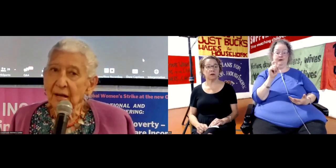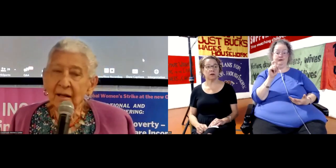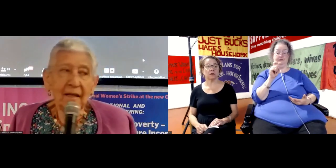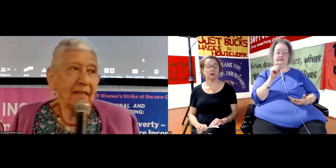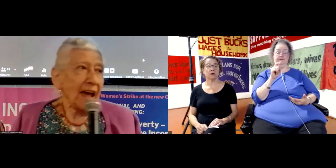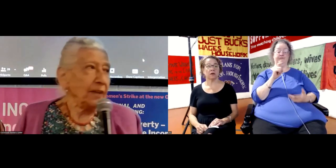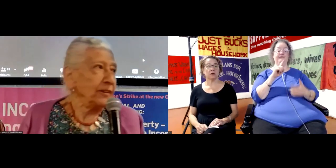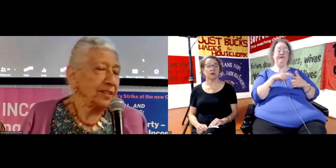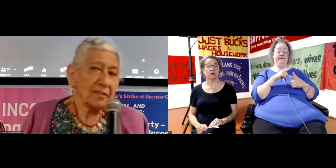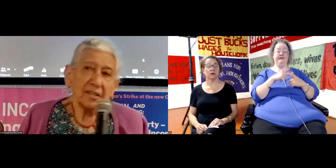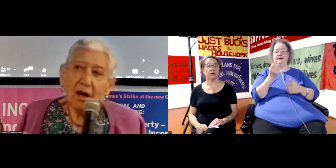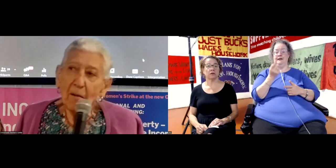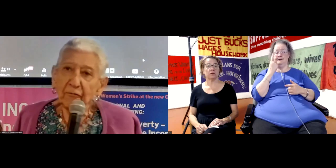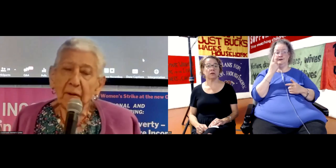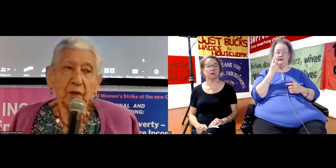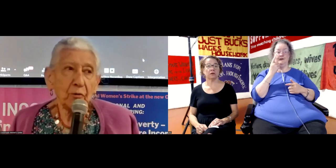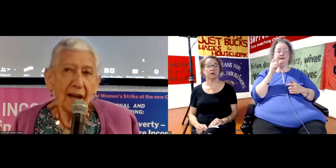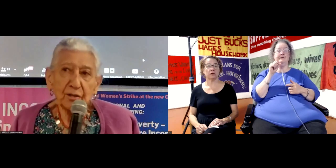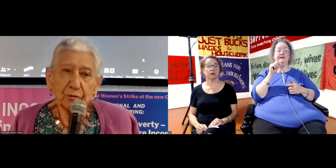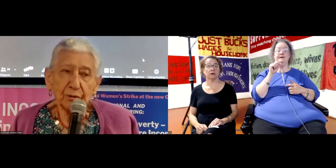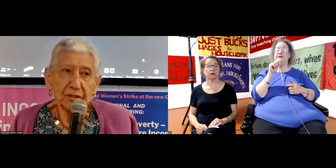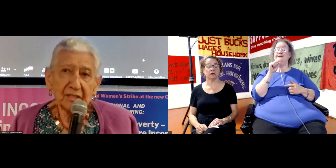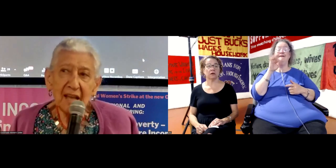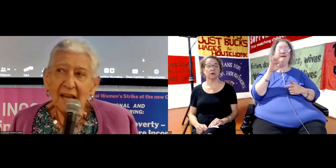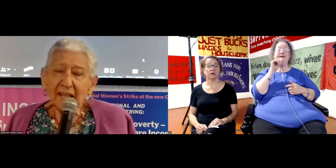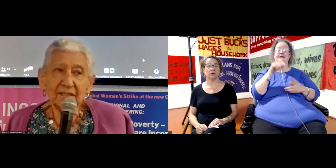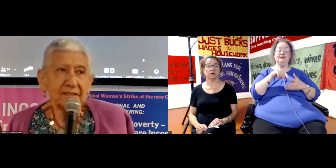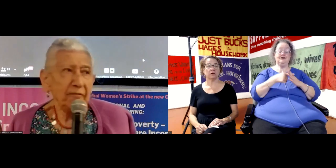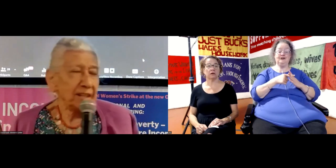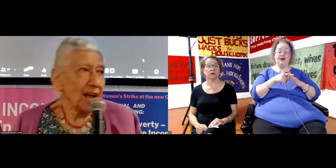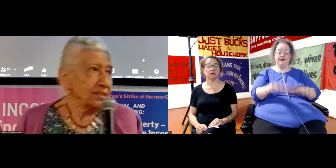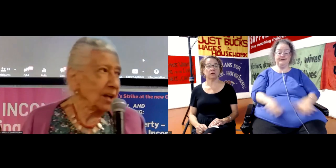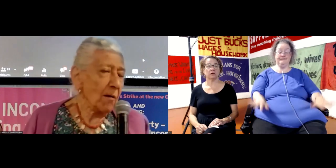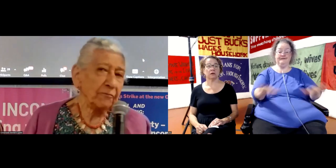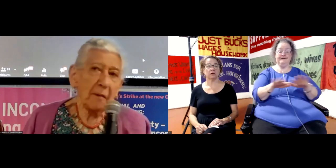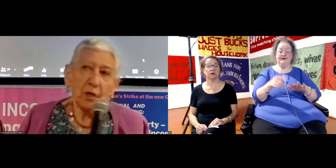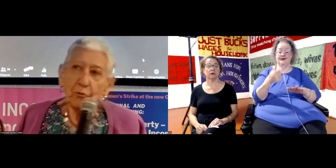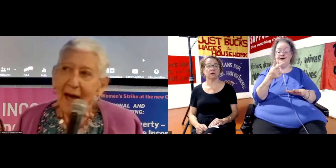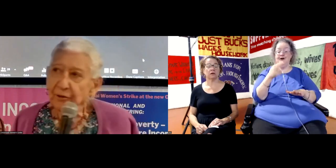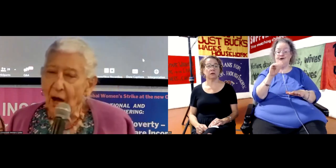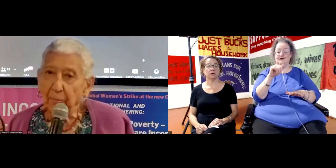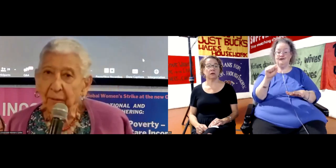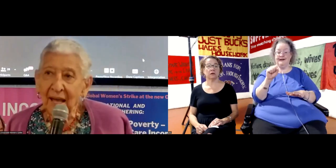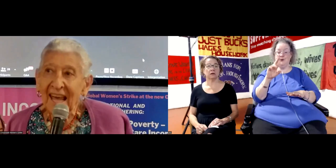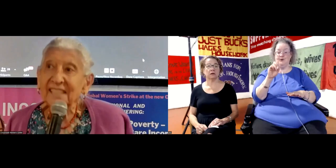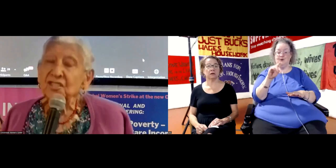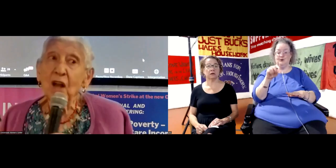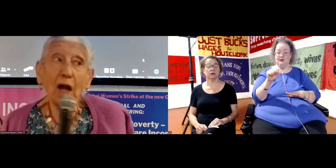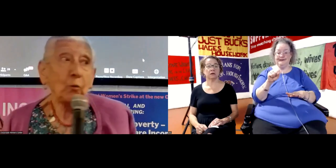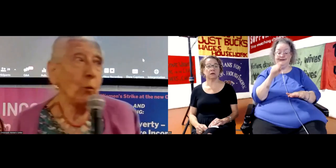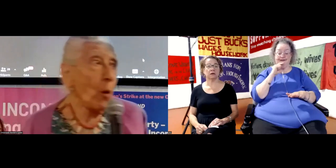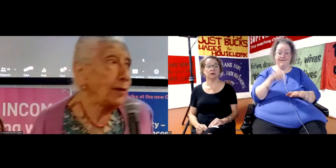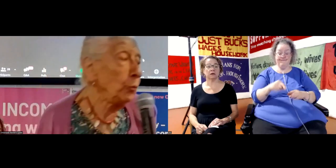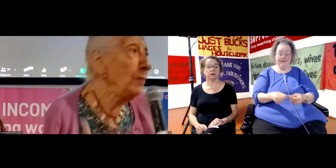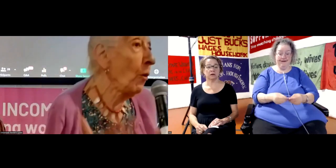understood that if it doesn't come from the grassroots, if it doesn't come from the ground up, it's